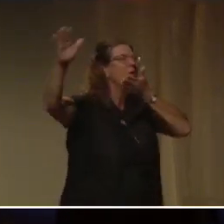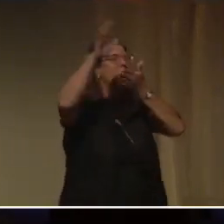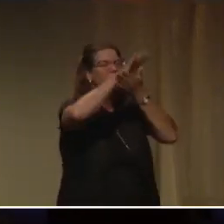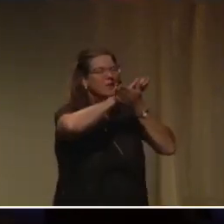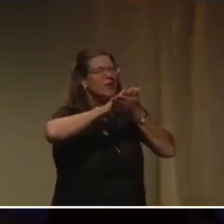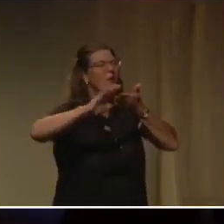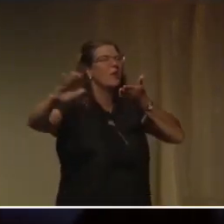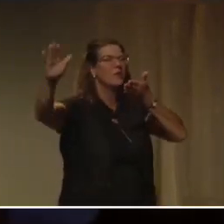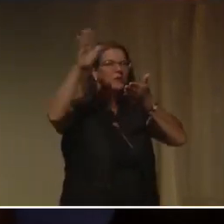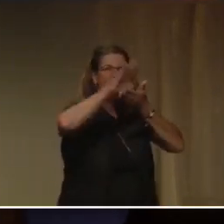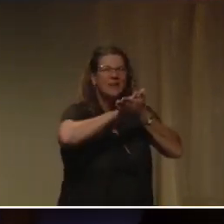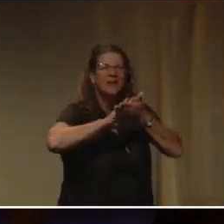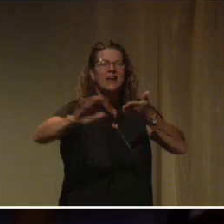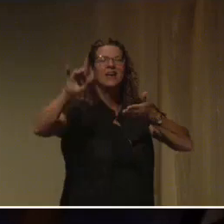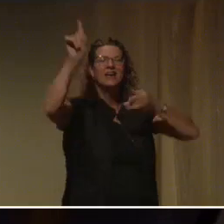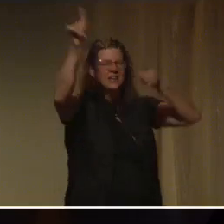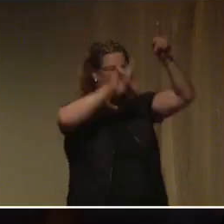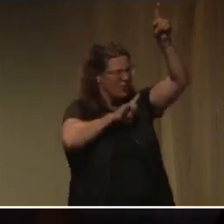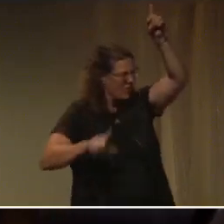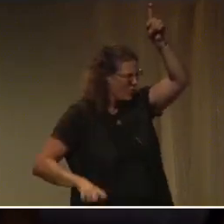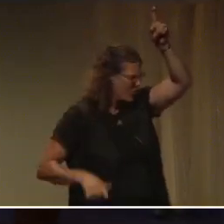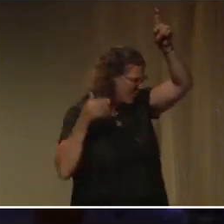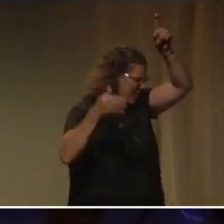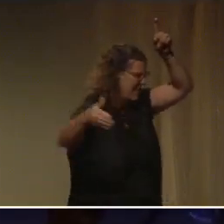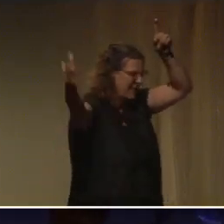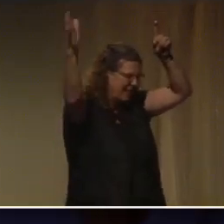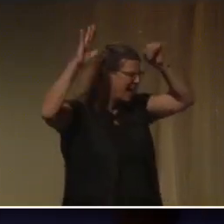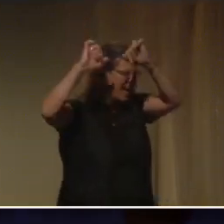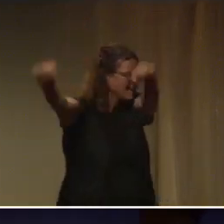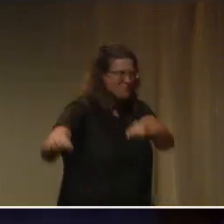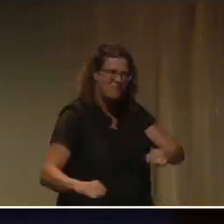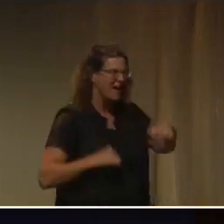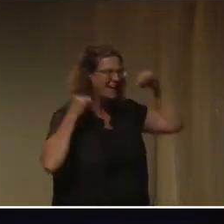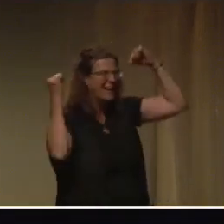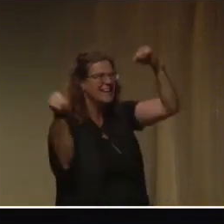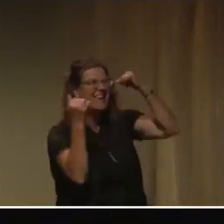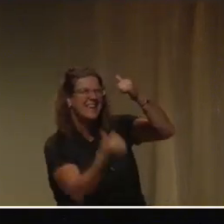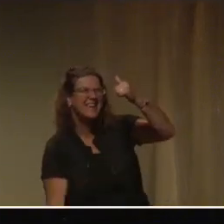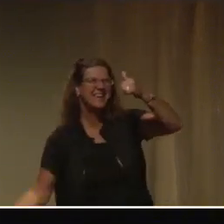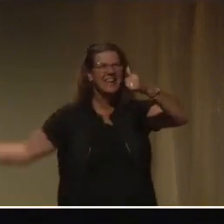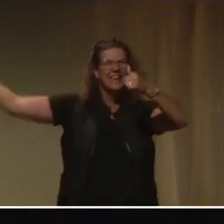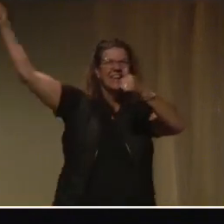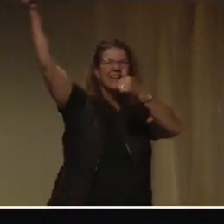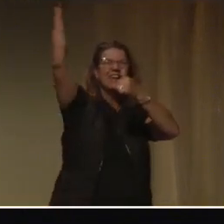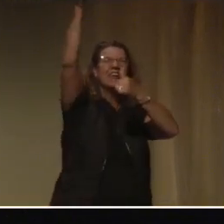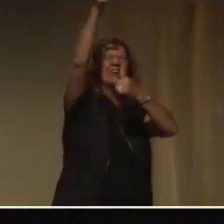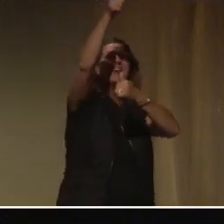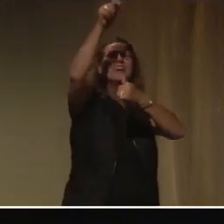Almighty.